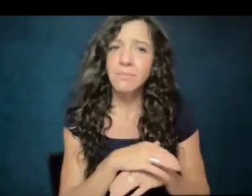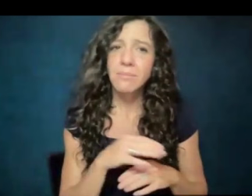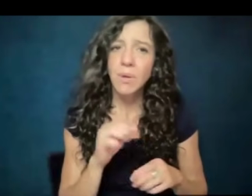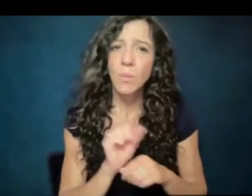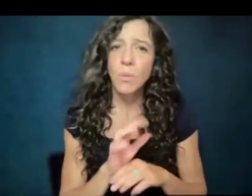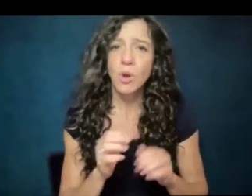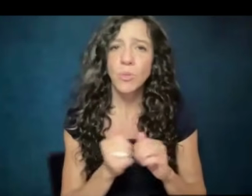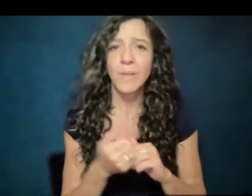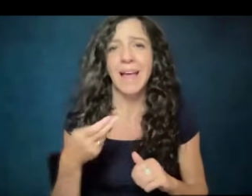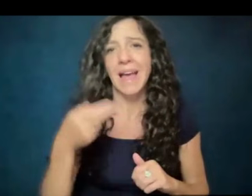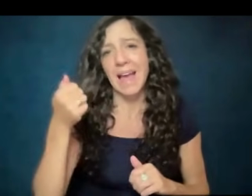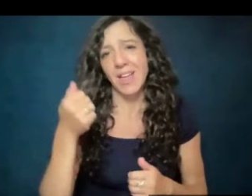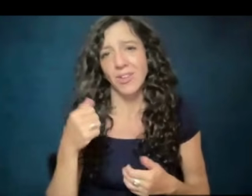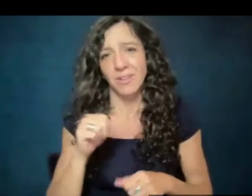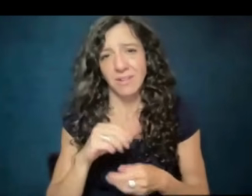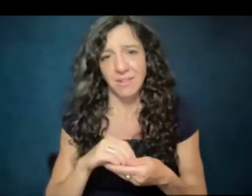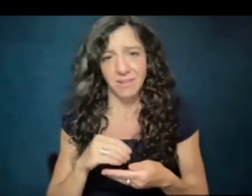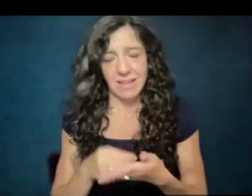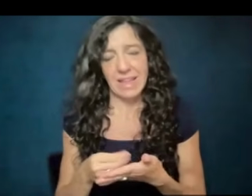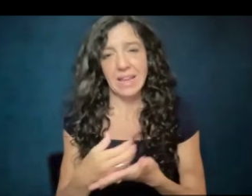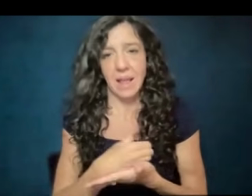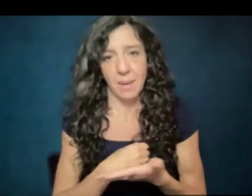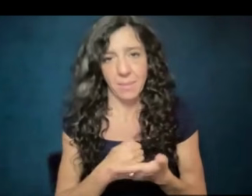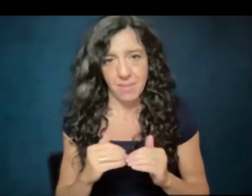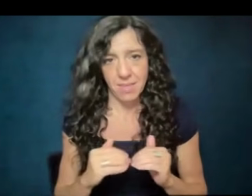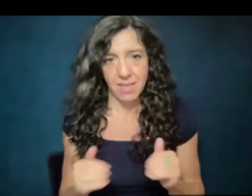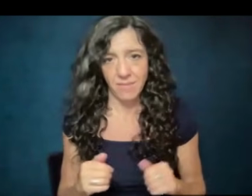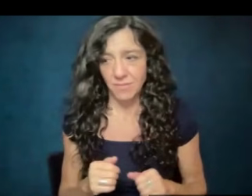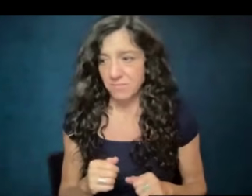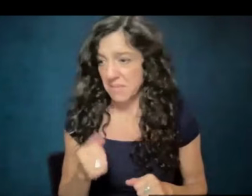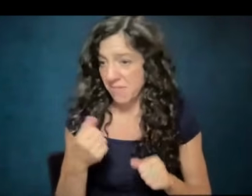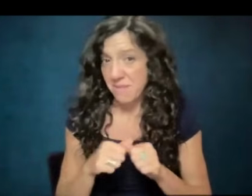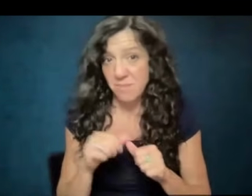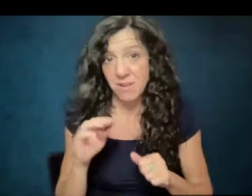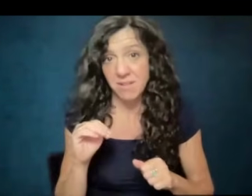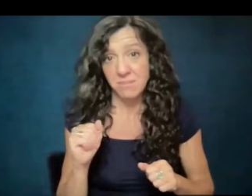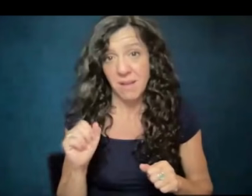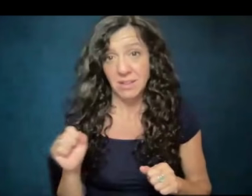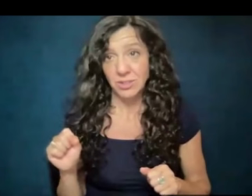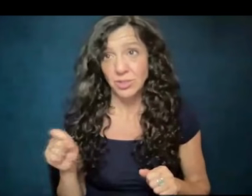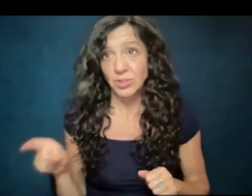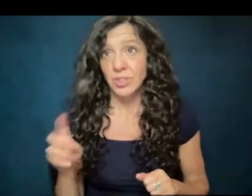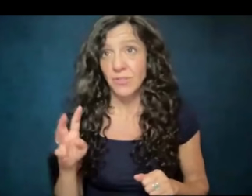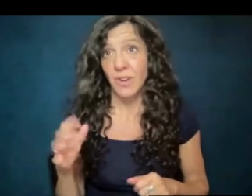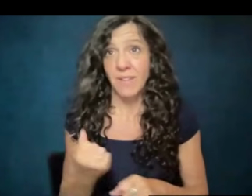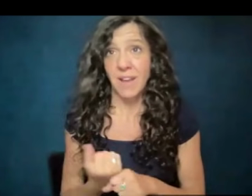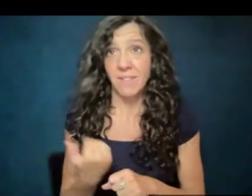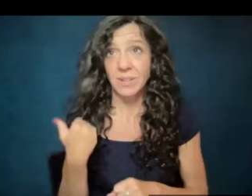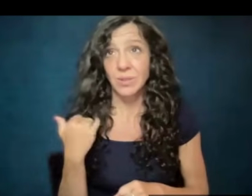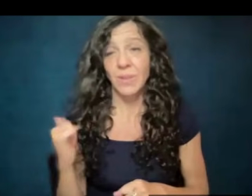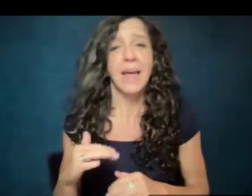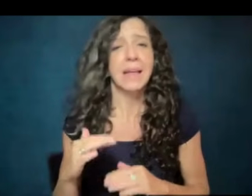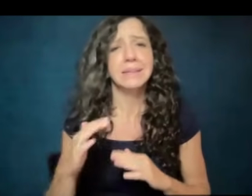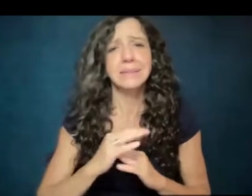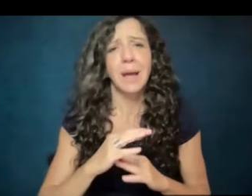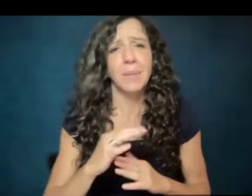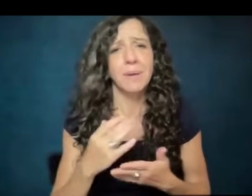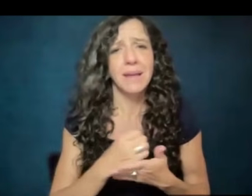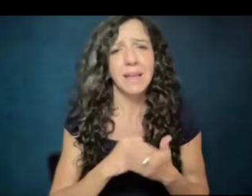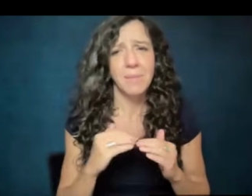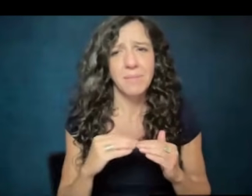first Massachusetts buy-in 45 years ago, the top income level was